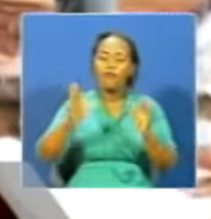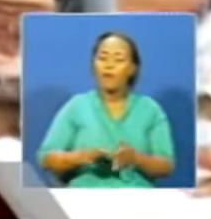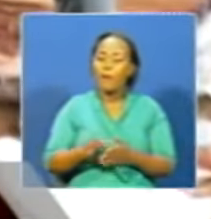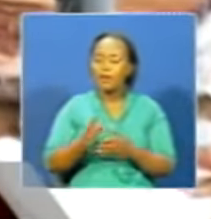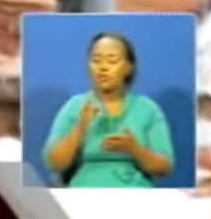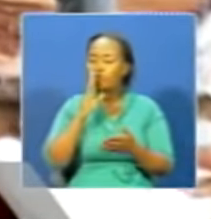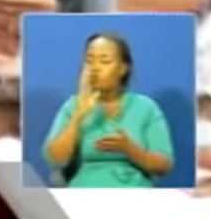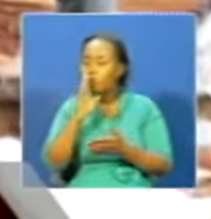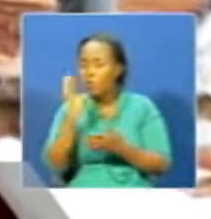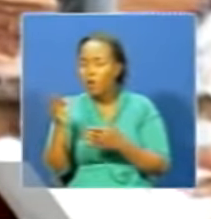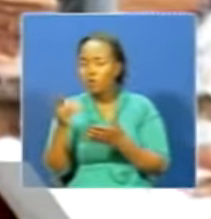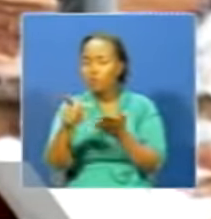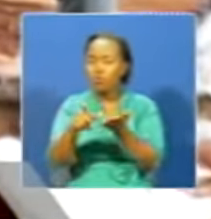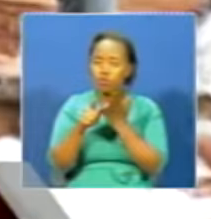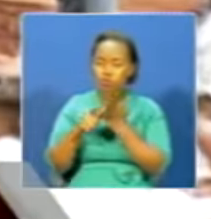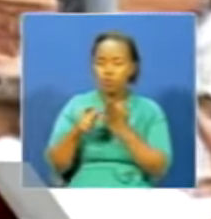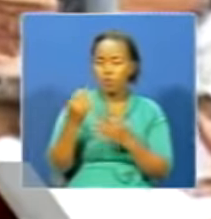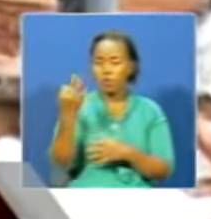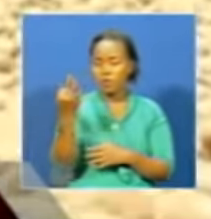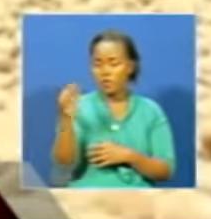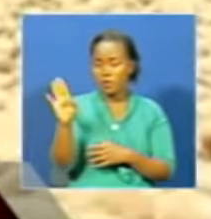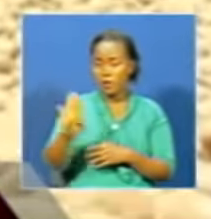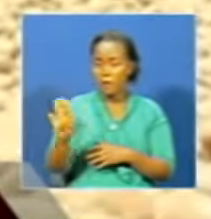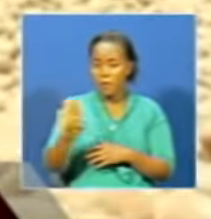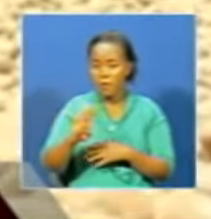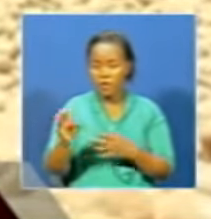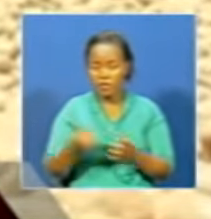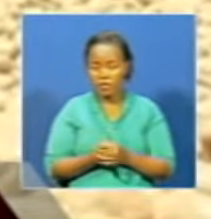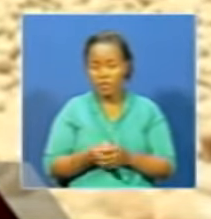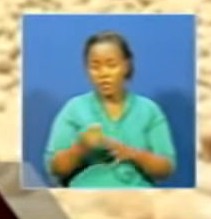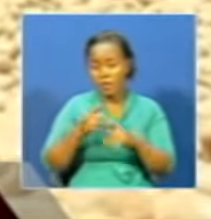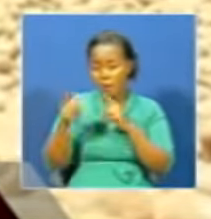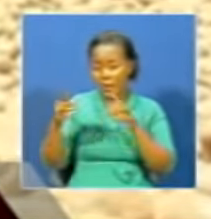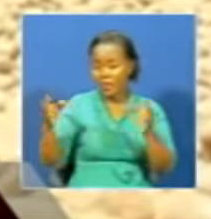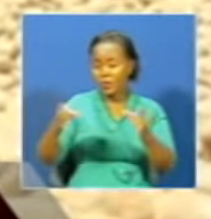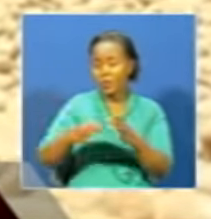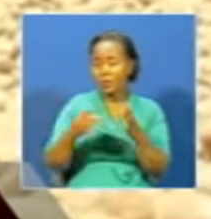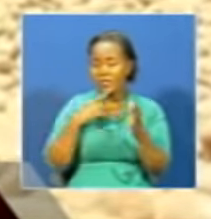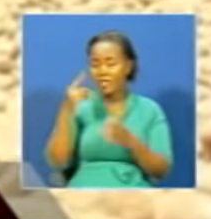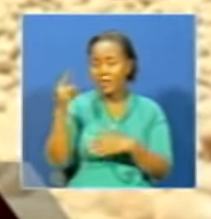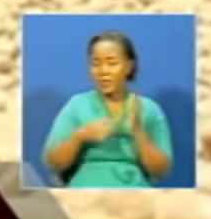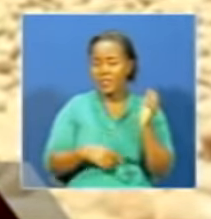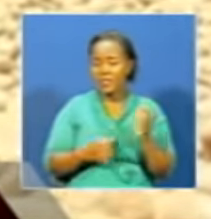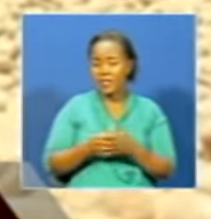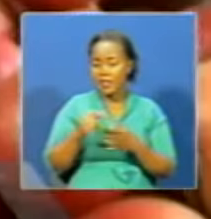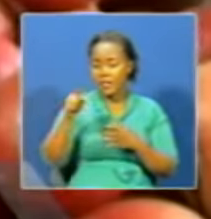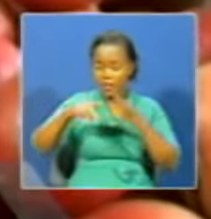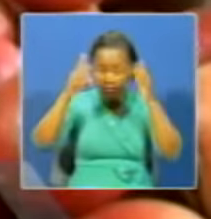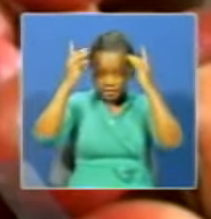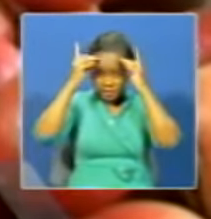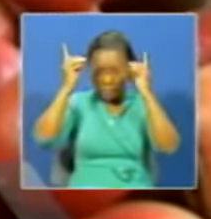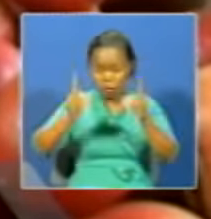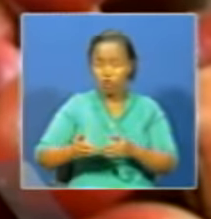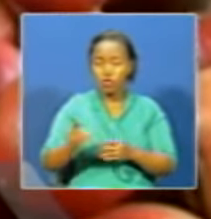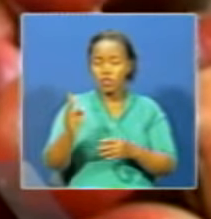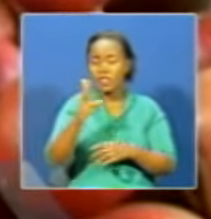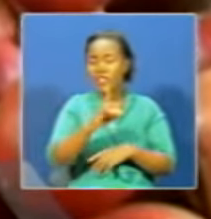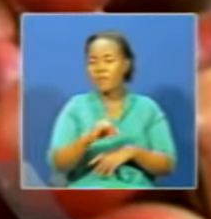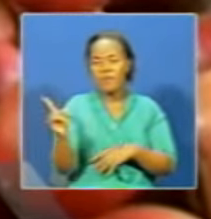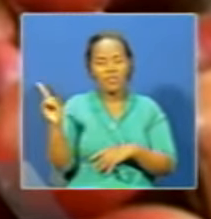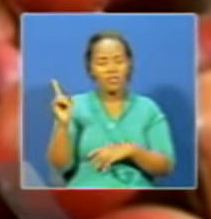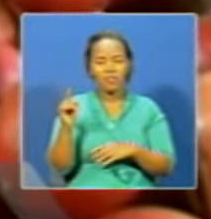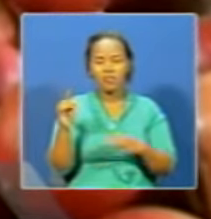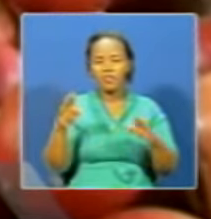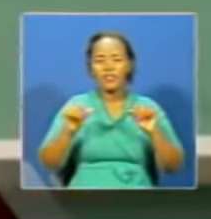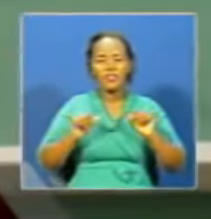However, the Kenya Coffee Producers Association says the directive, which is now anchored in the Coffee Bill 2021, is not sustainable as it denies